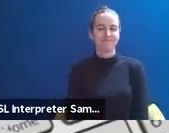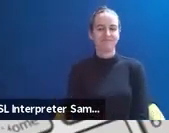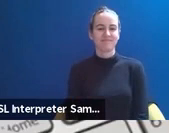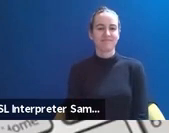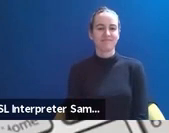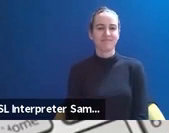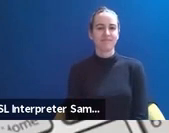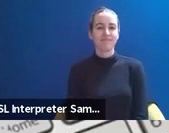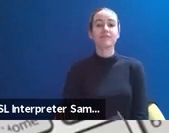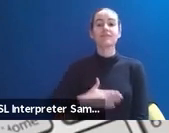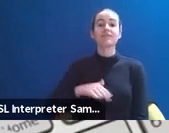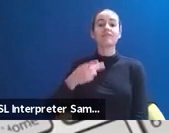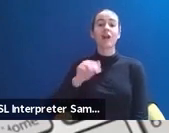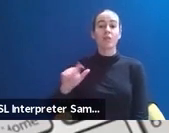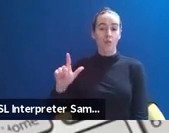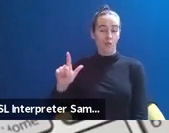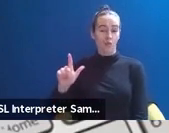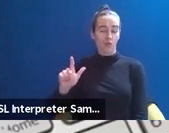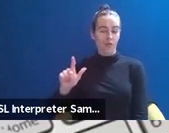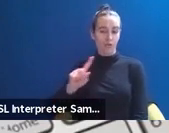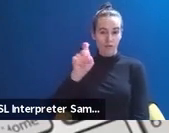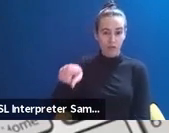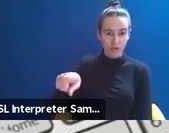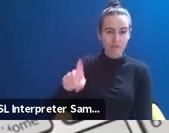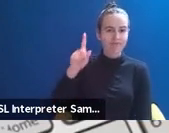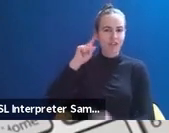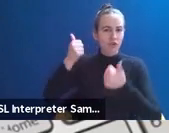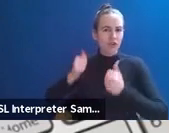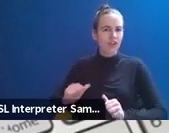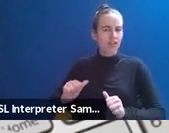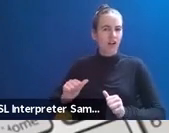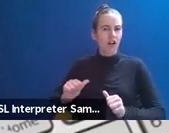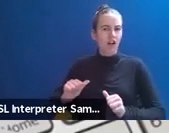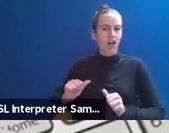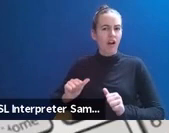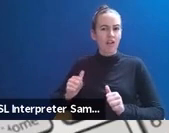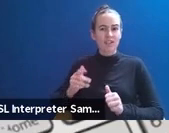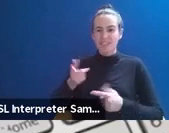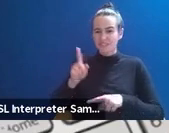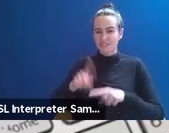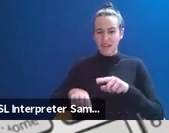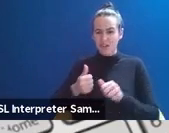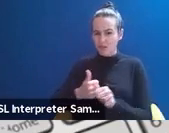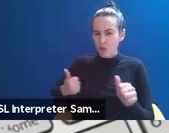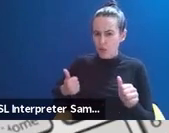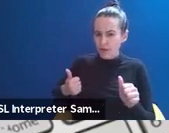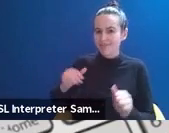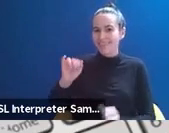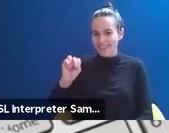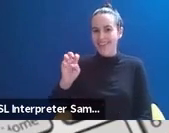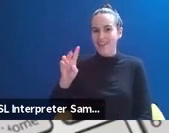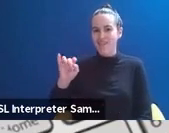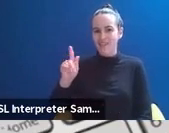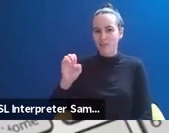And my poll question is hearing loss inevitable? Yes, no,